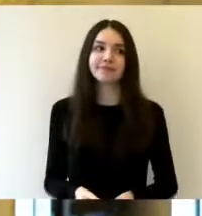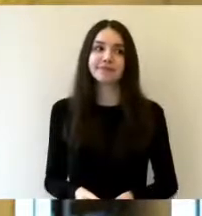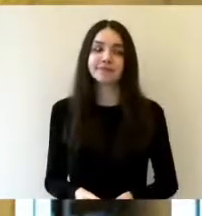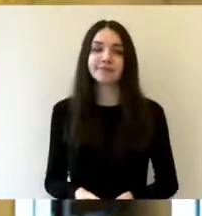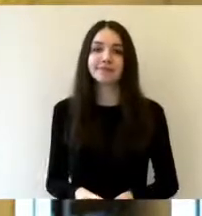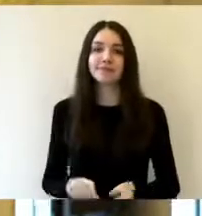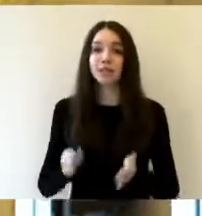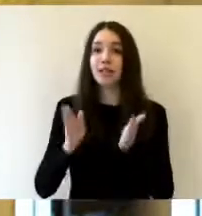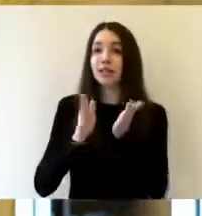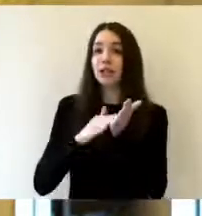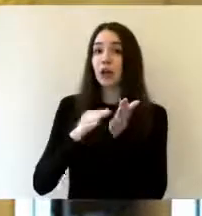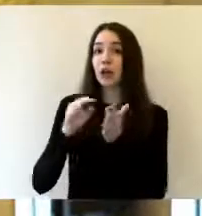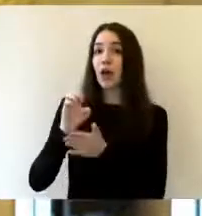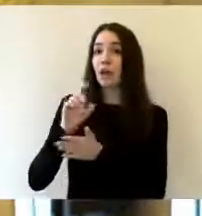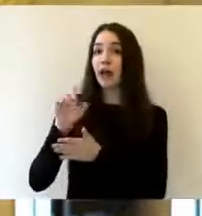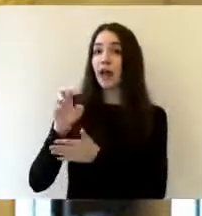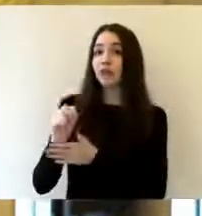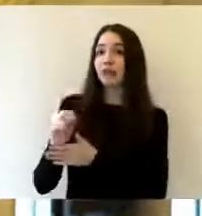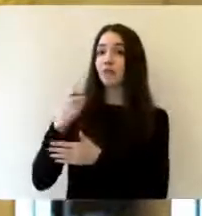Ellen and Local Color Flowers.